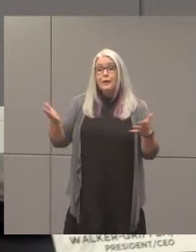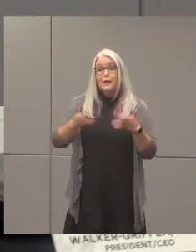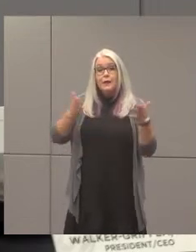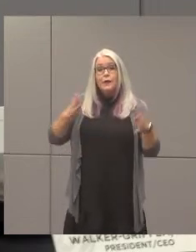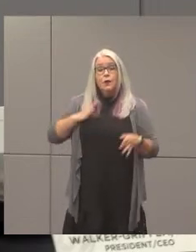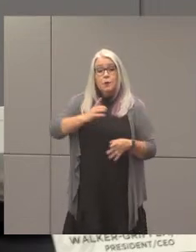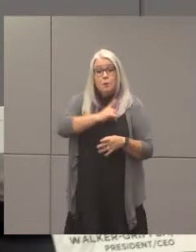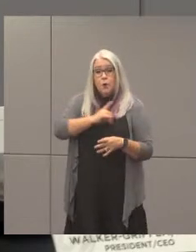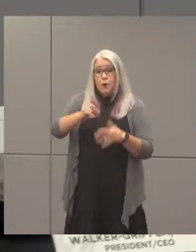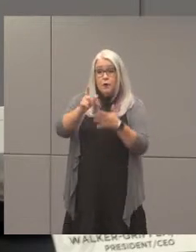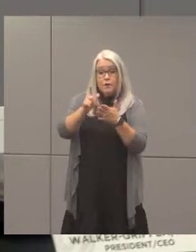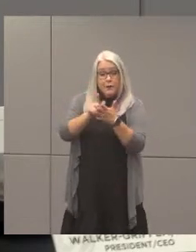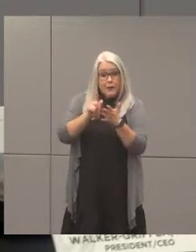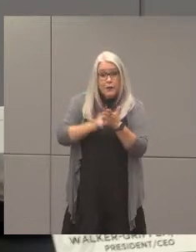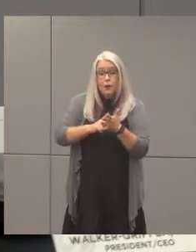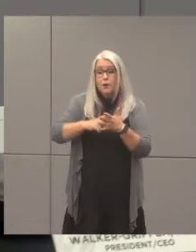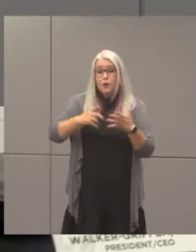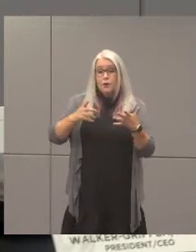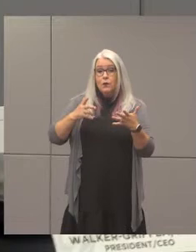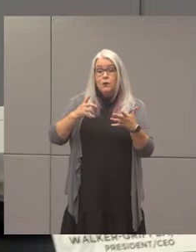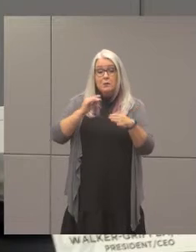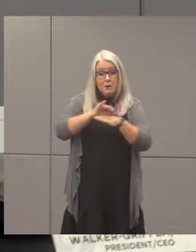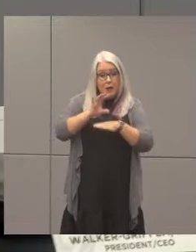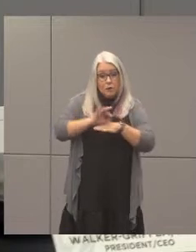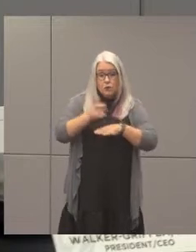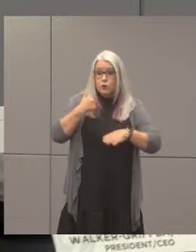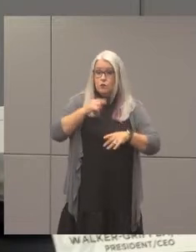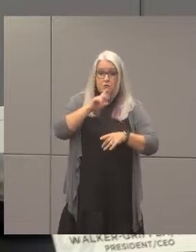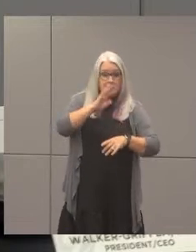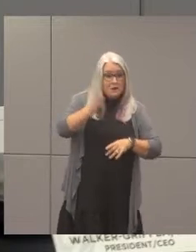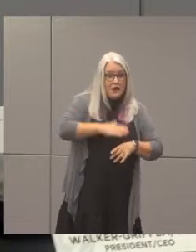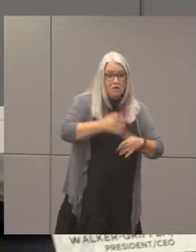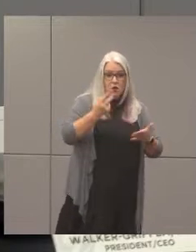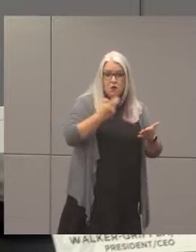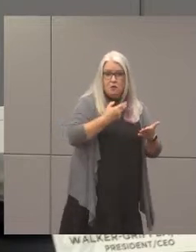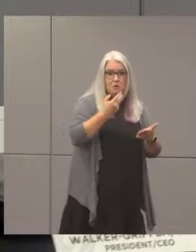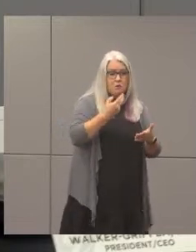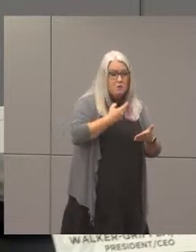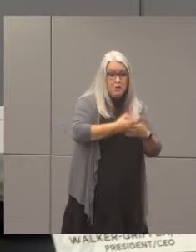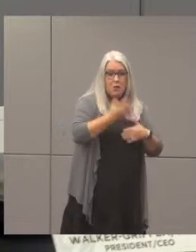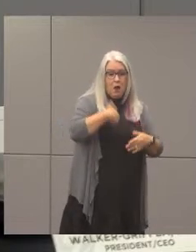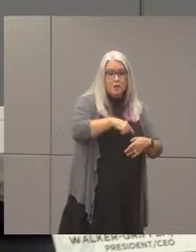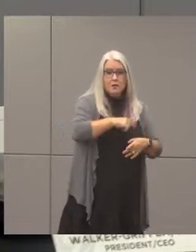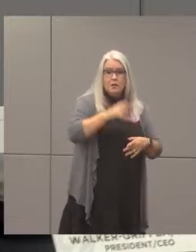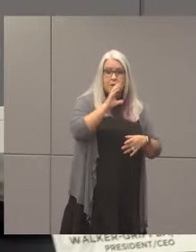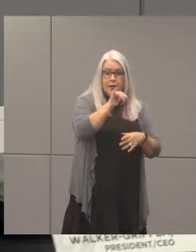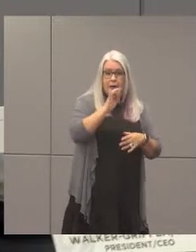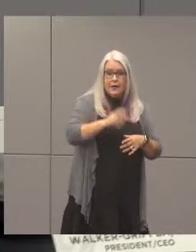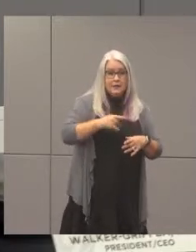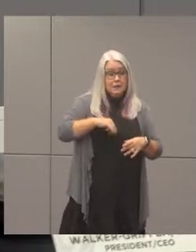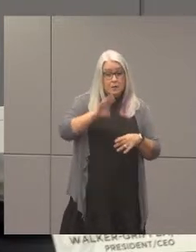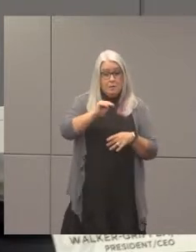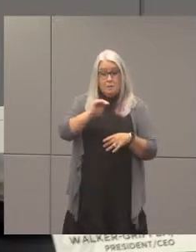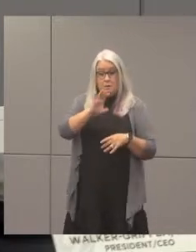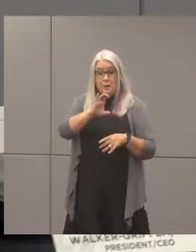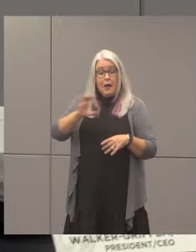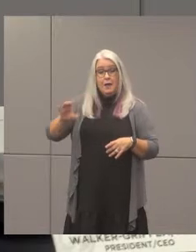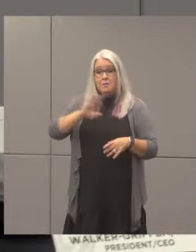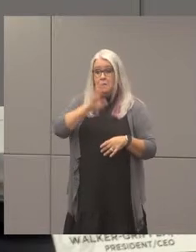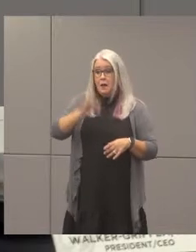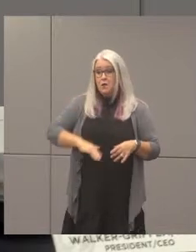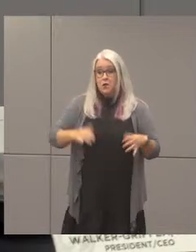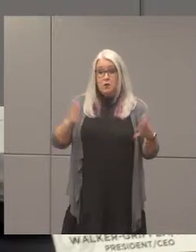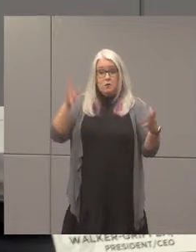single case, not one loss. Our advice was consistent, and as far as I know, the college never got into trouble, or even in the area of